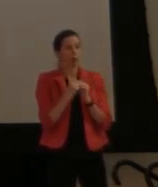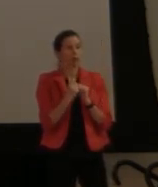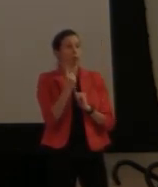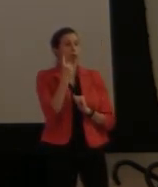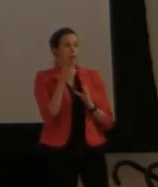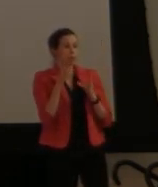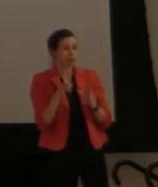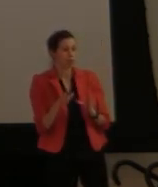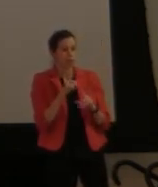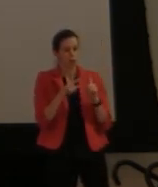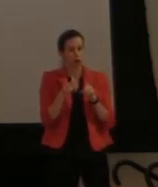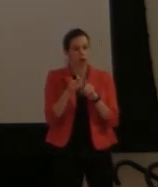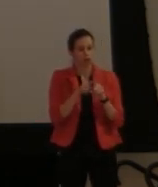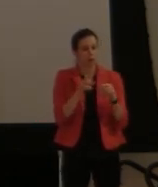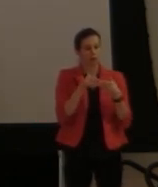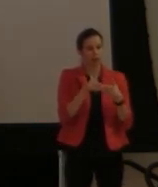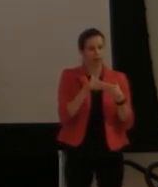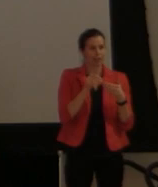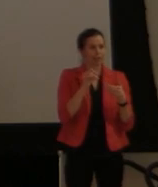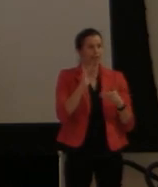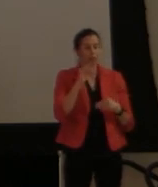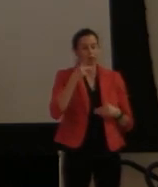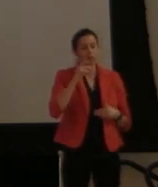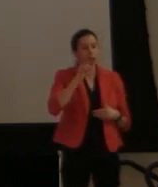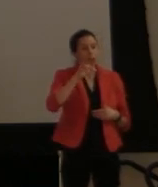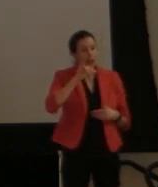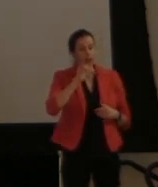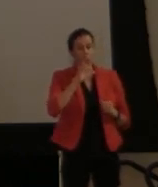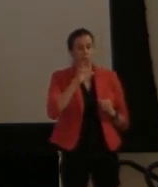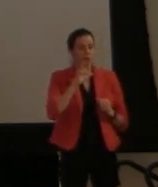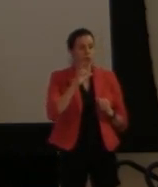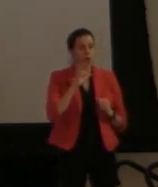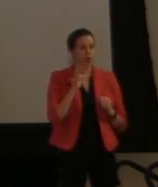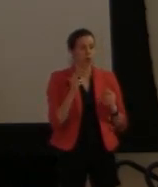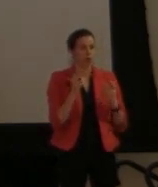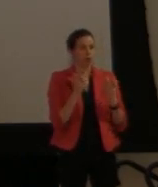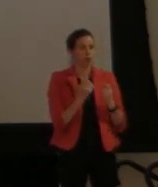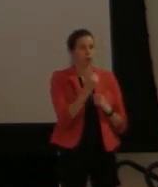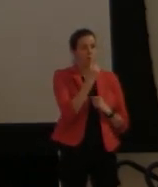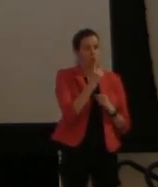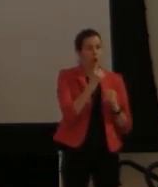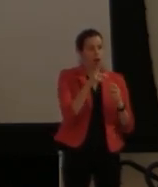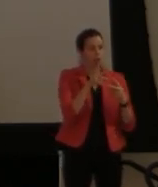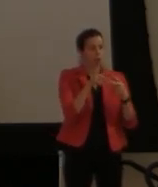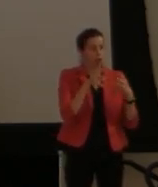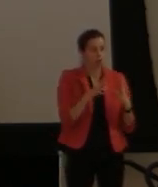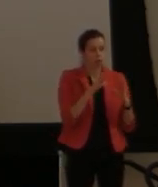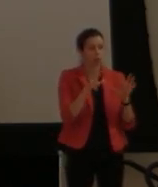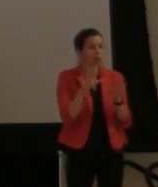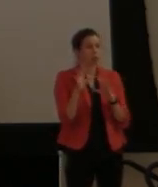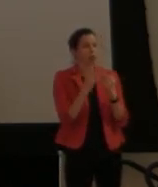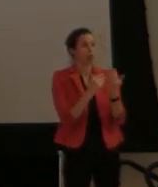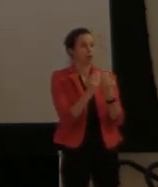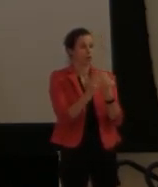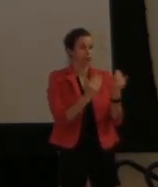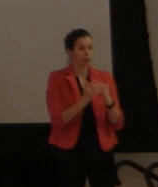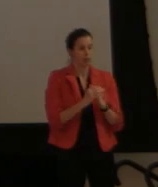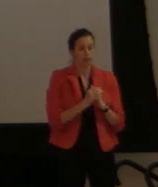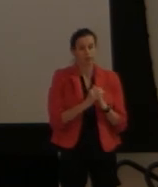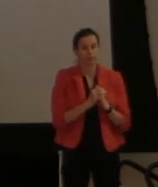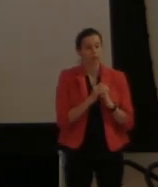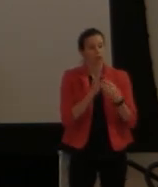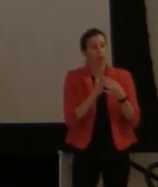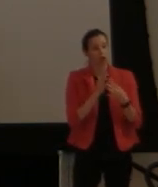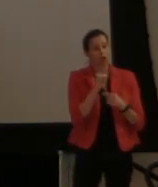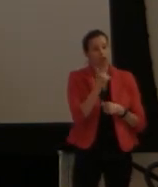room for if people are polyamorous or have more than one partner in their family. With regard to